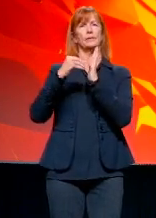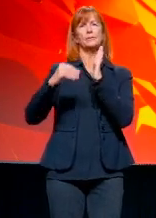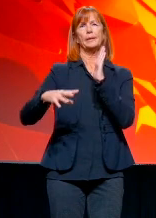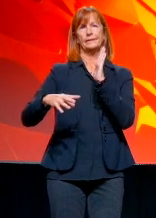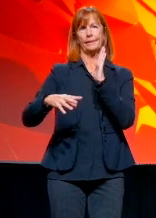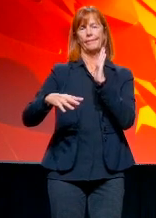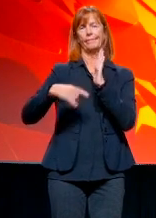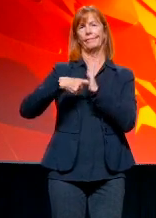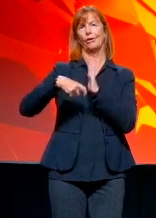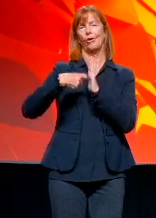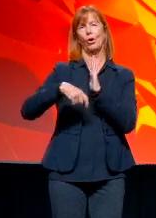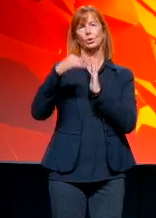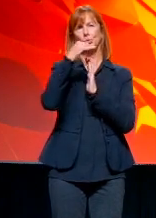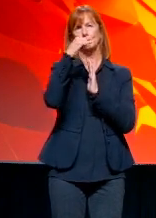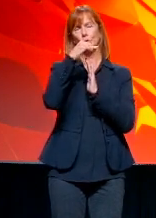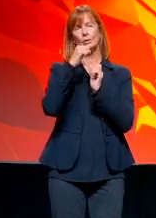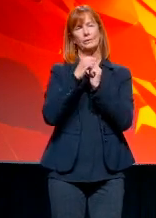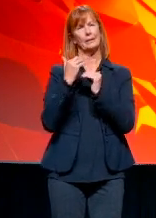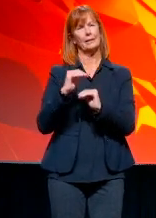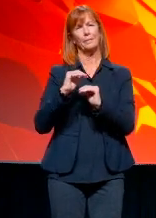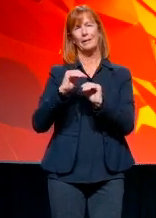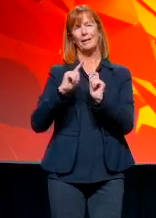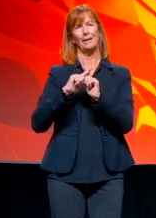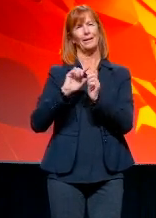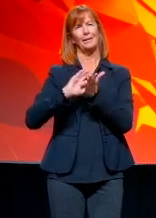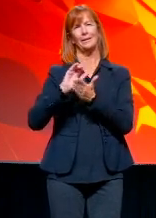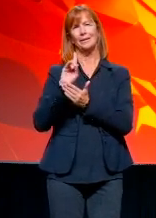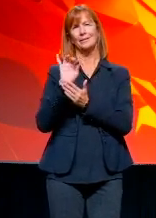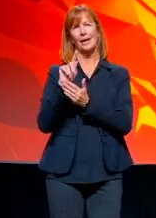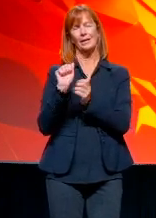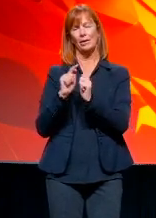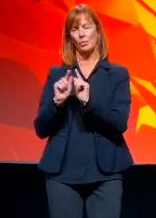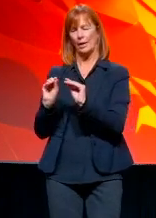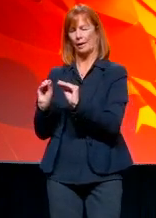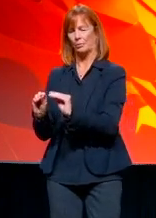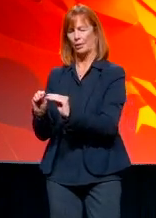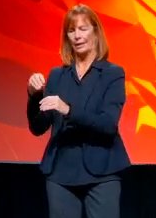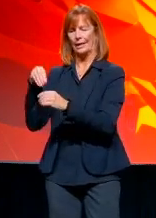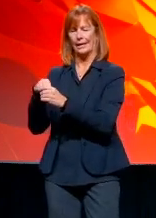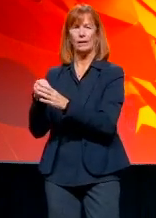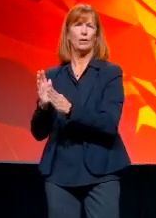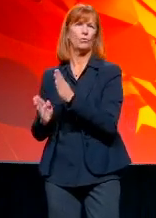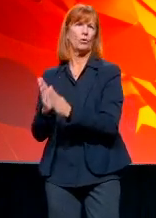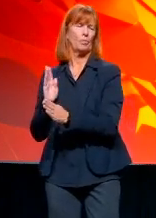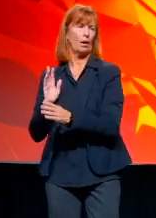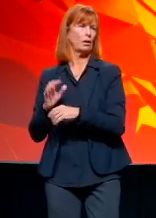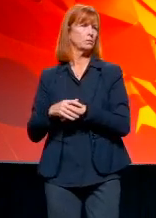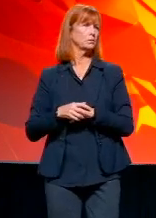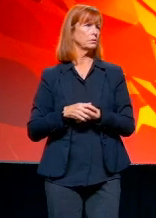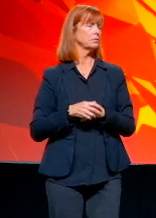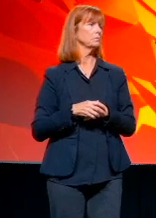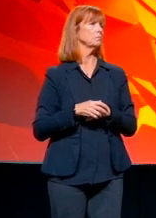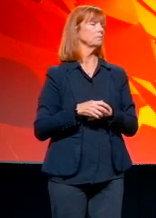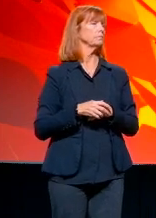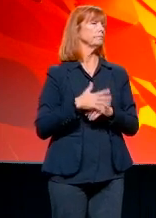right? So there's only a limited amount of data we can collect in the real world. So our